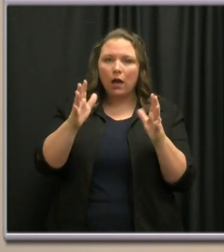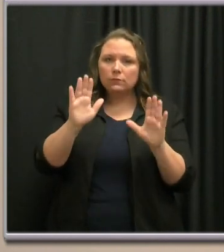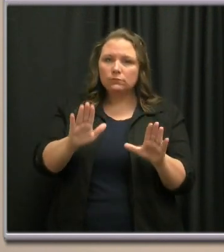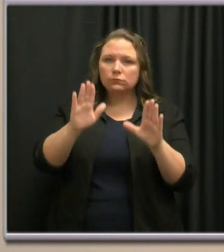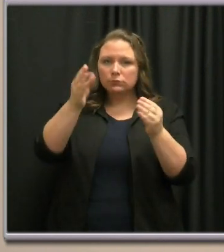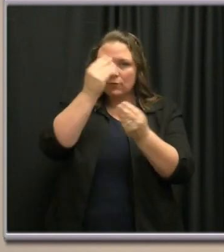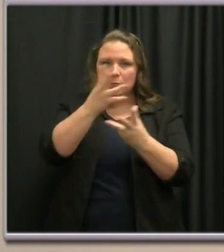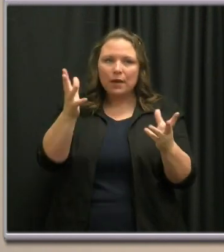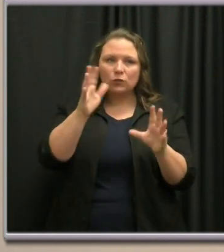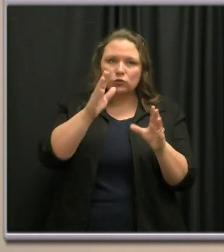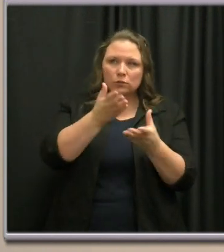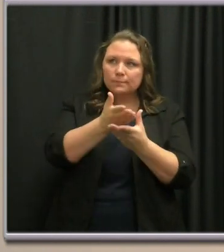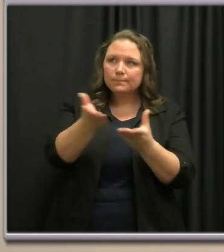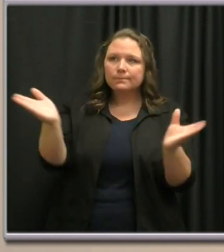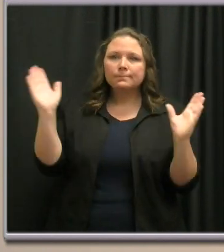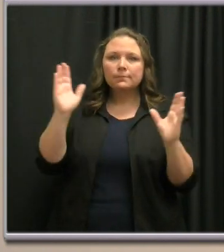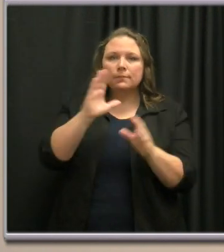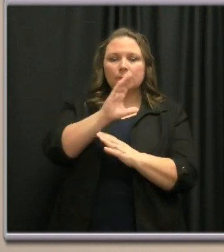think that at